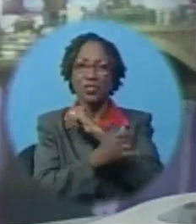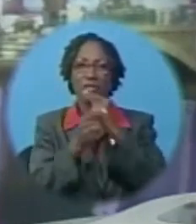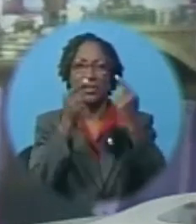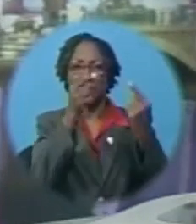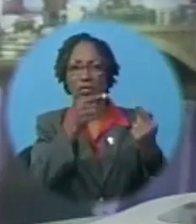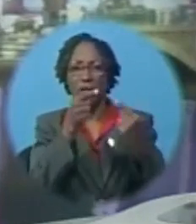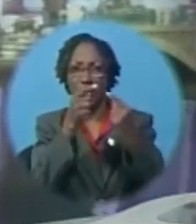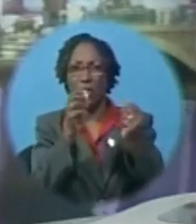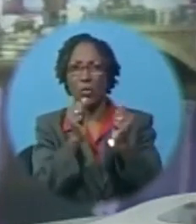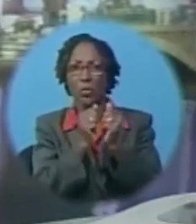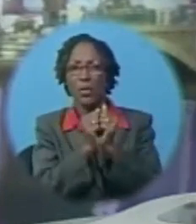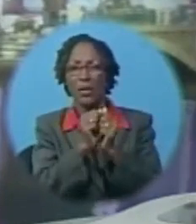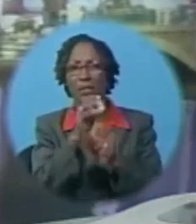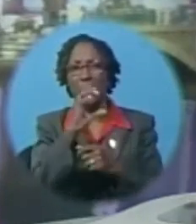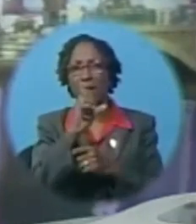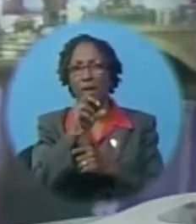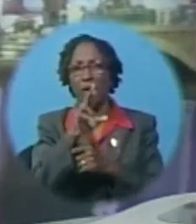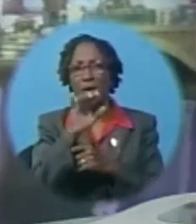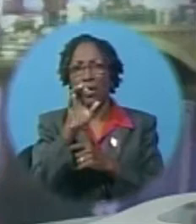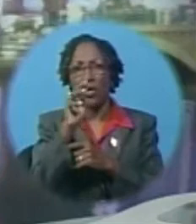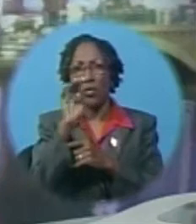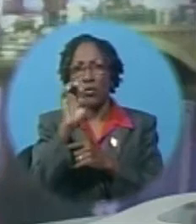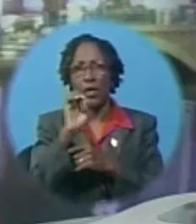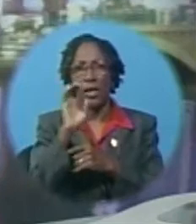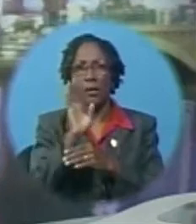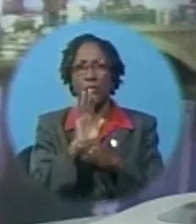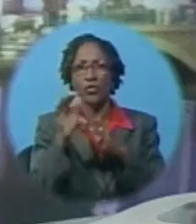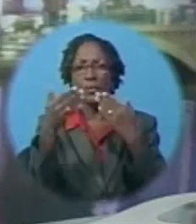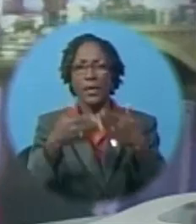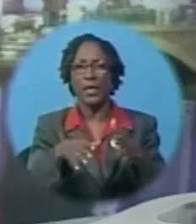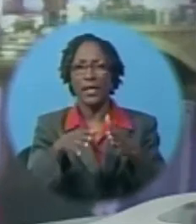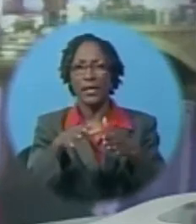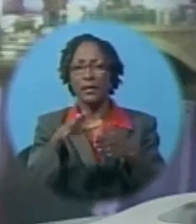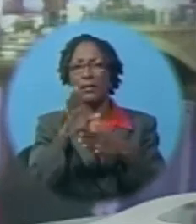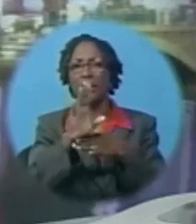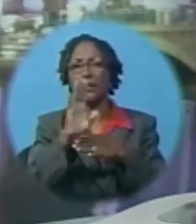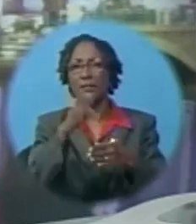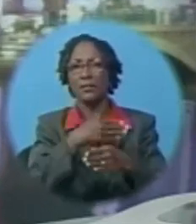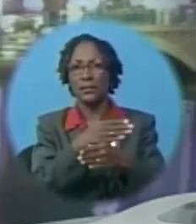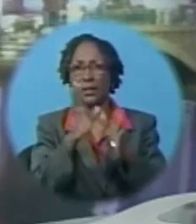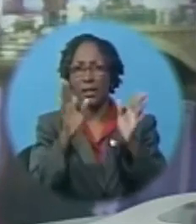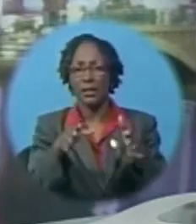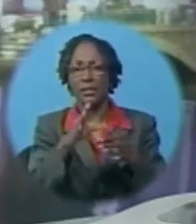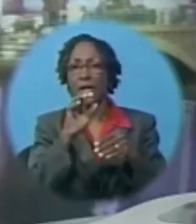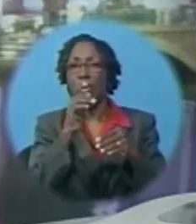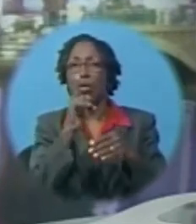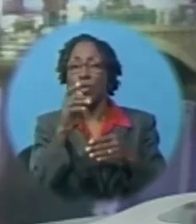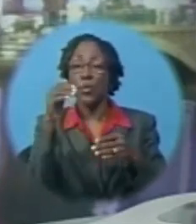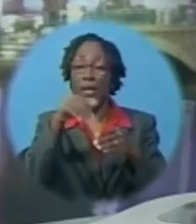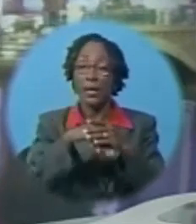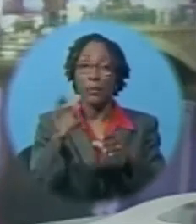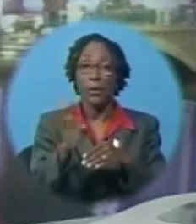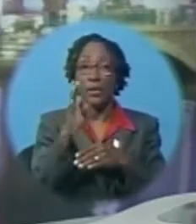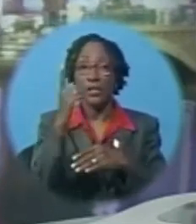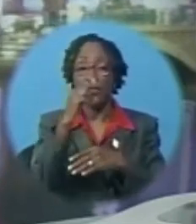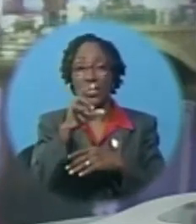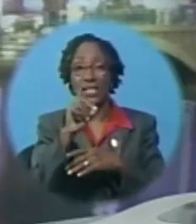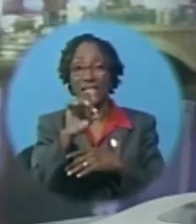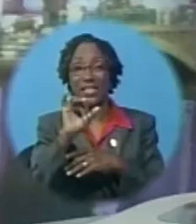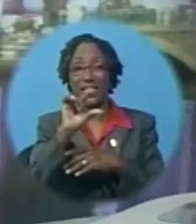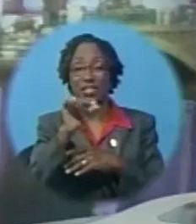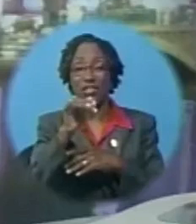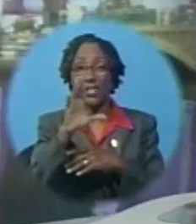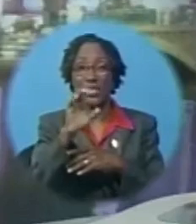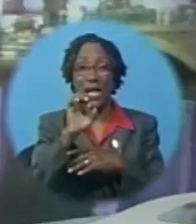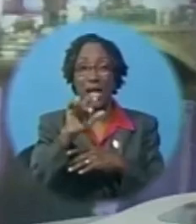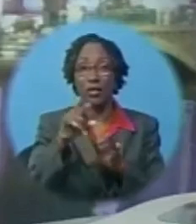with increasing rates of crime, Jamaican entertainers who were in Barbados for the Digicel Vintage Reggae show are calling on their